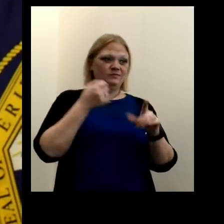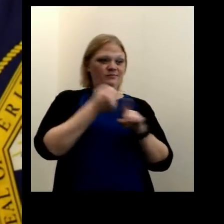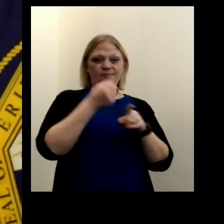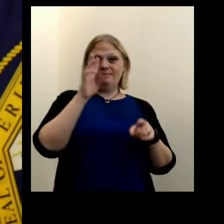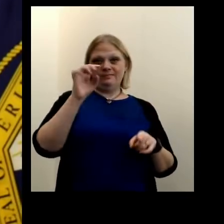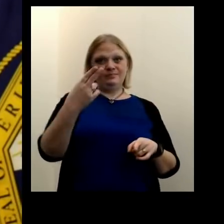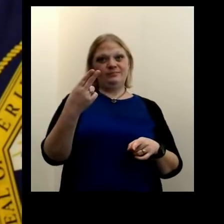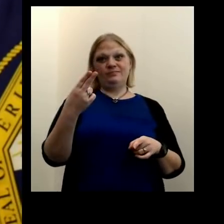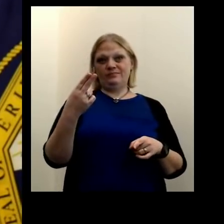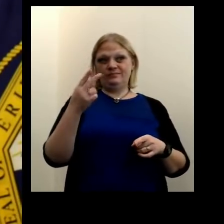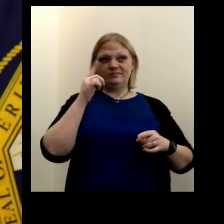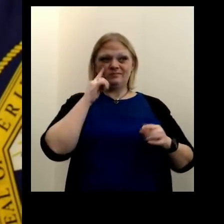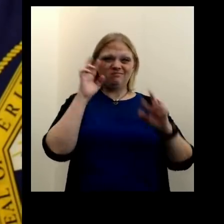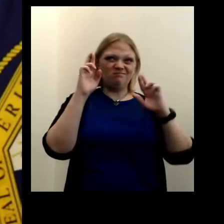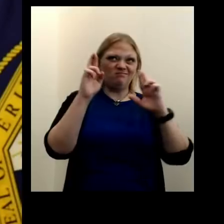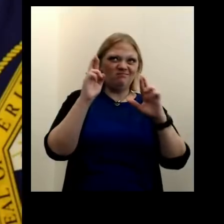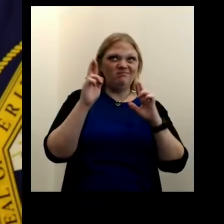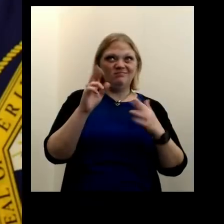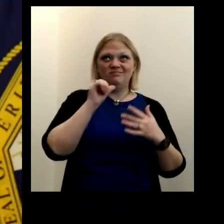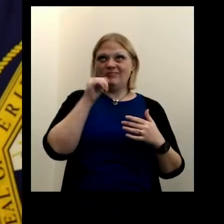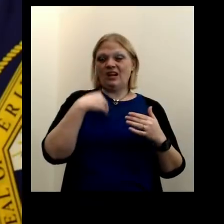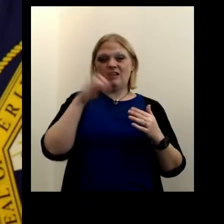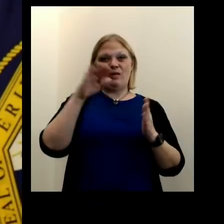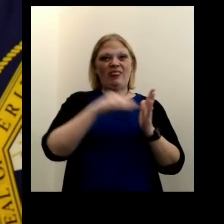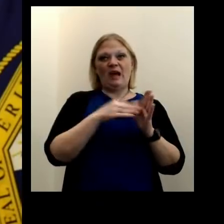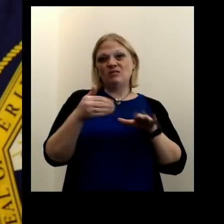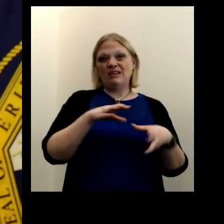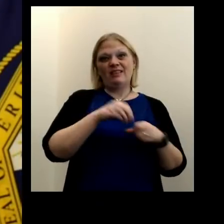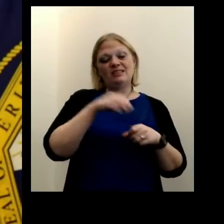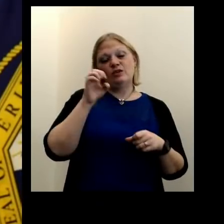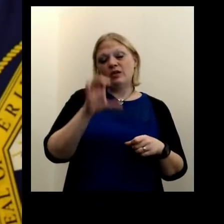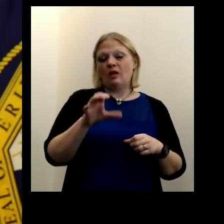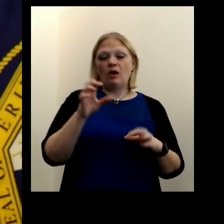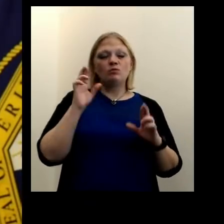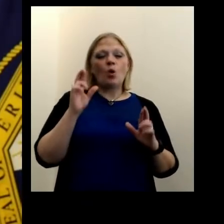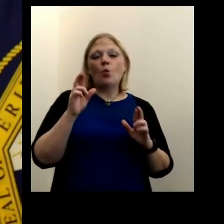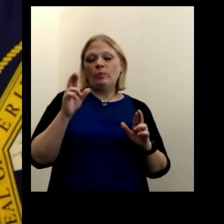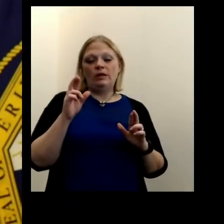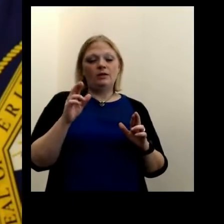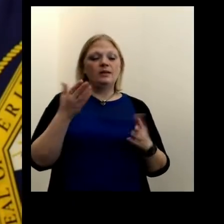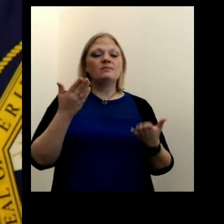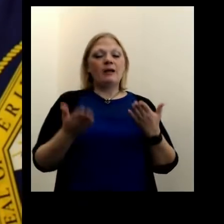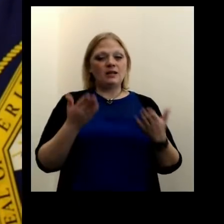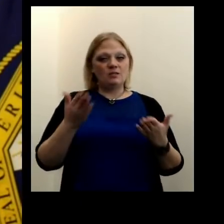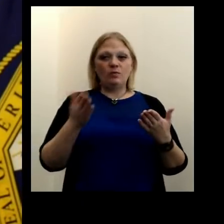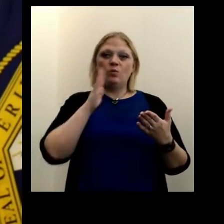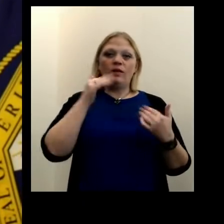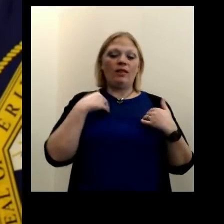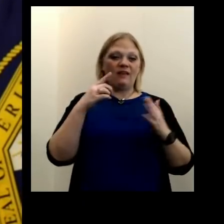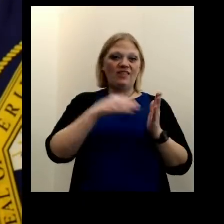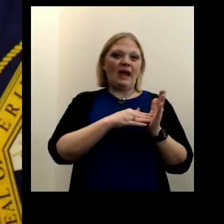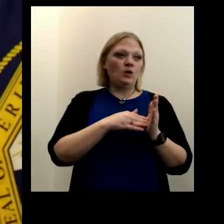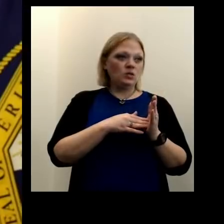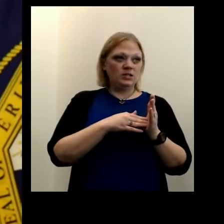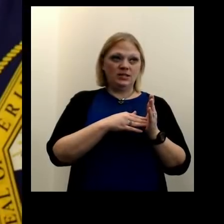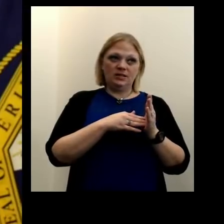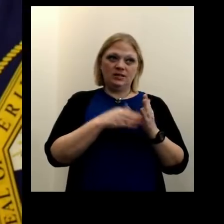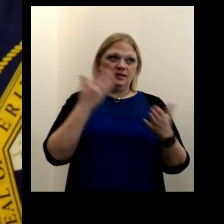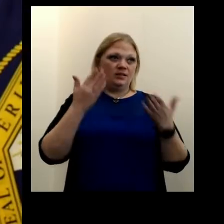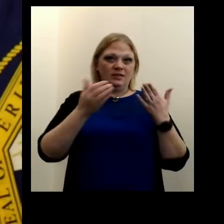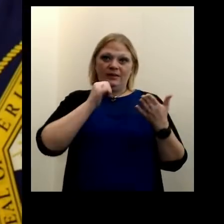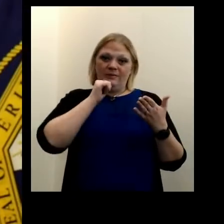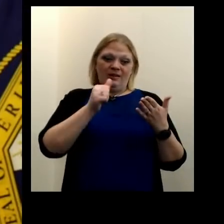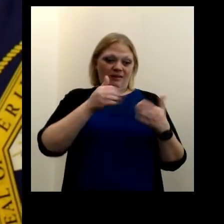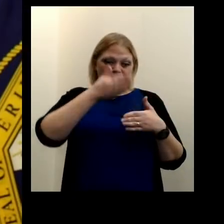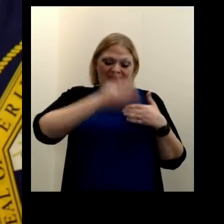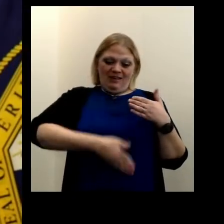March. I was hopeful that we would not have 1,000 deaths in Erie County. It's probable that we'll have 1,000 deaths in Erie County, maybe not by the end of this month.